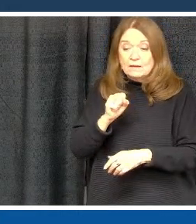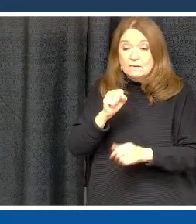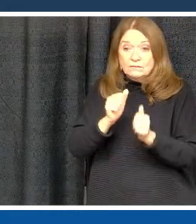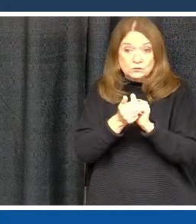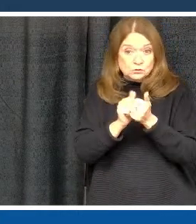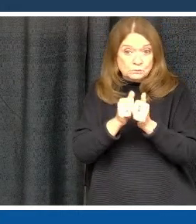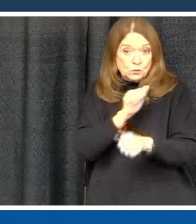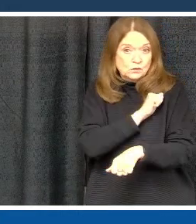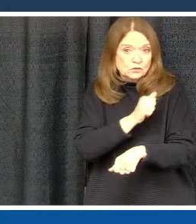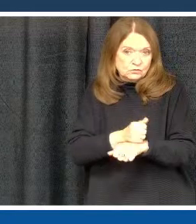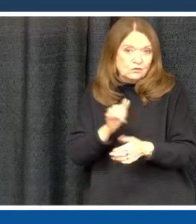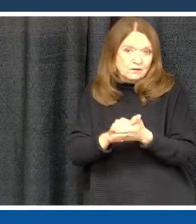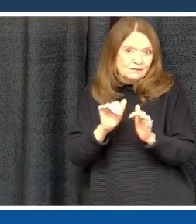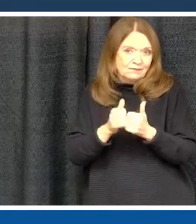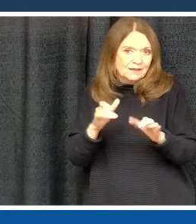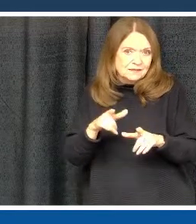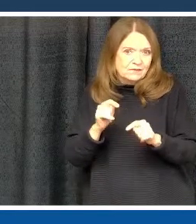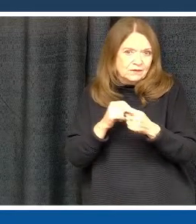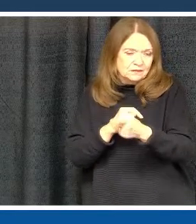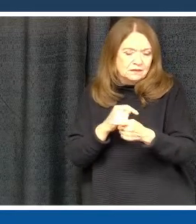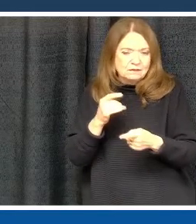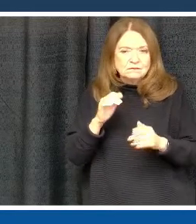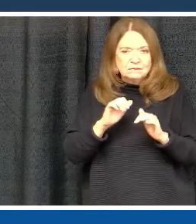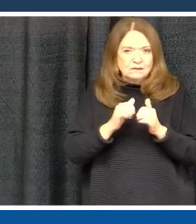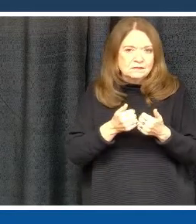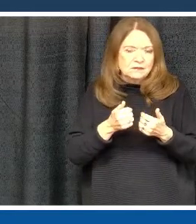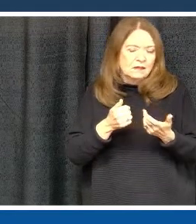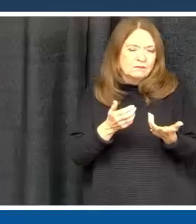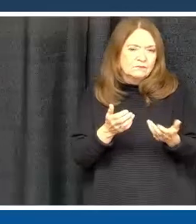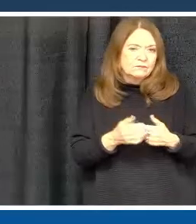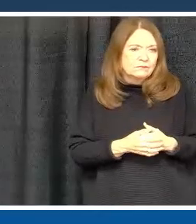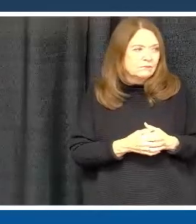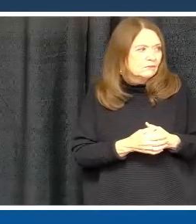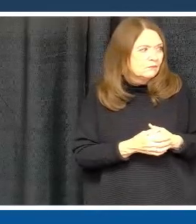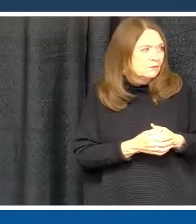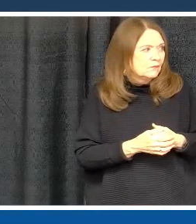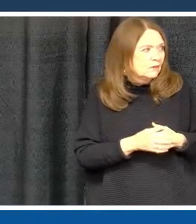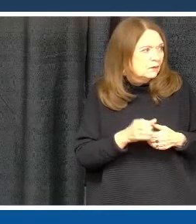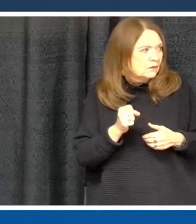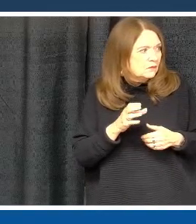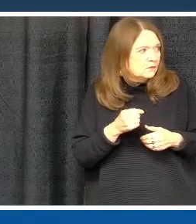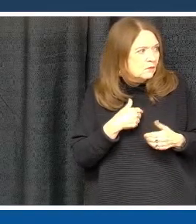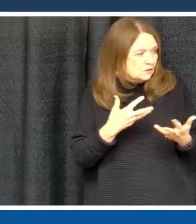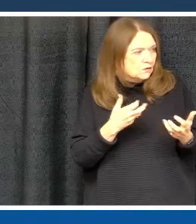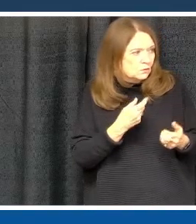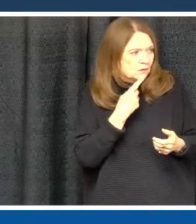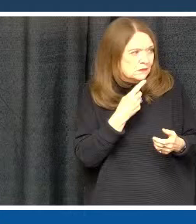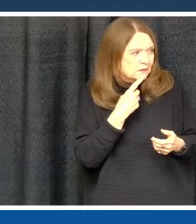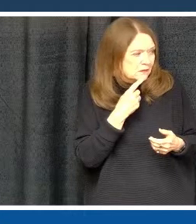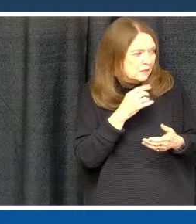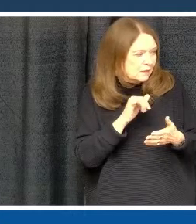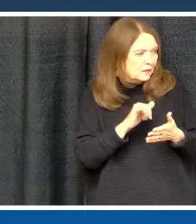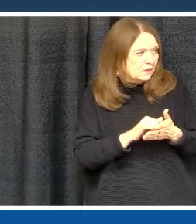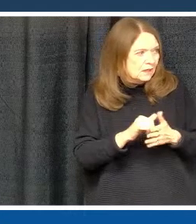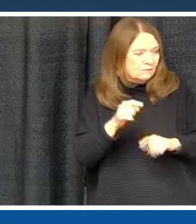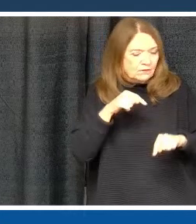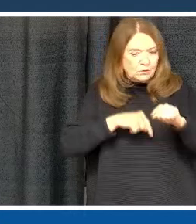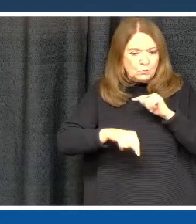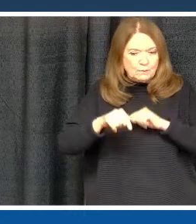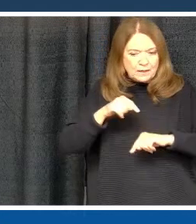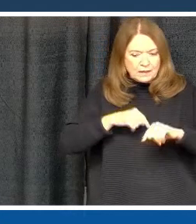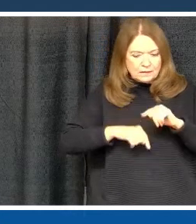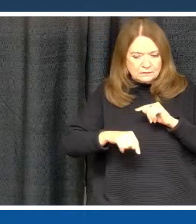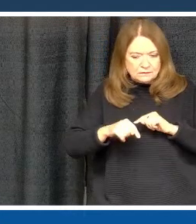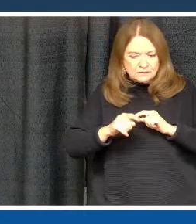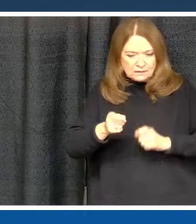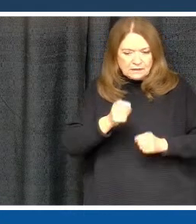do. That's how they did it. That's why we're creating the Tourist Development Authority. So I Right, just forgot want to about that. say, if I went back in time and was given